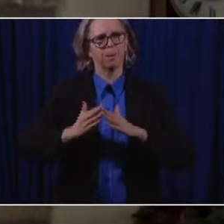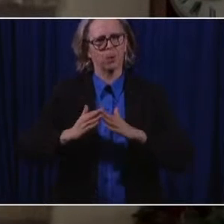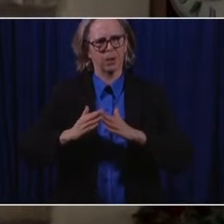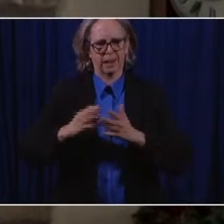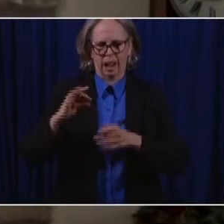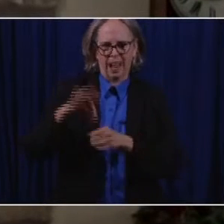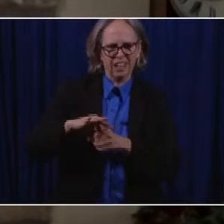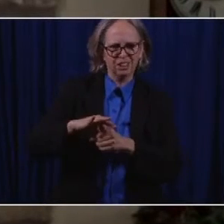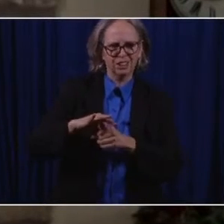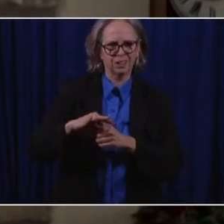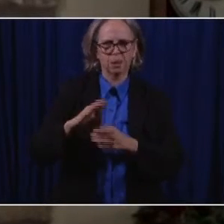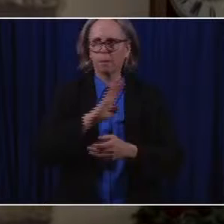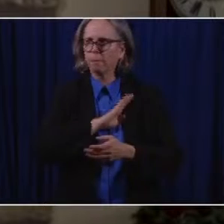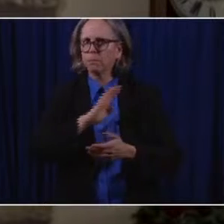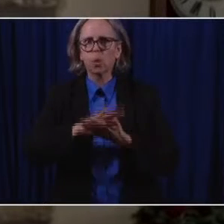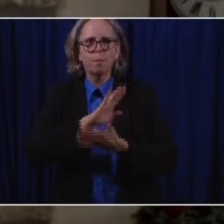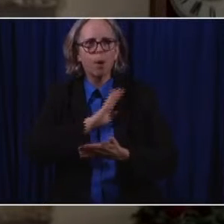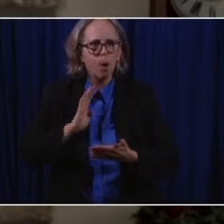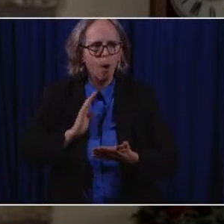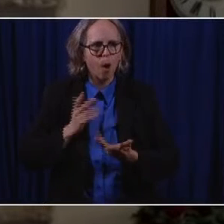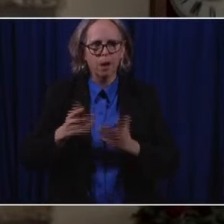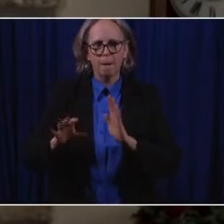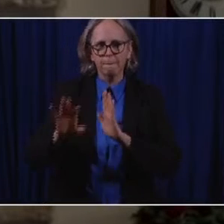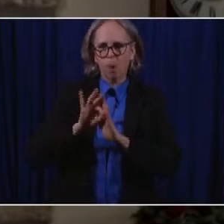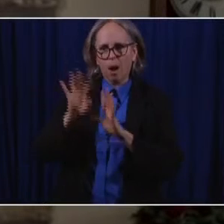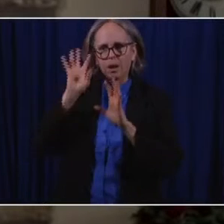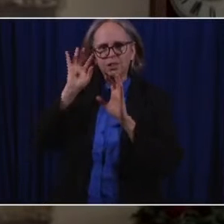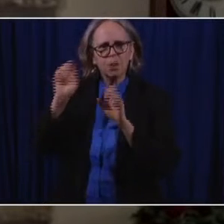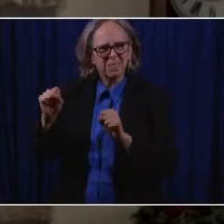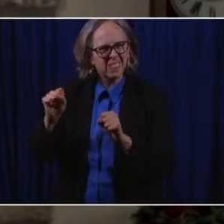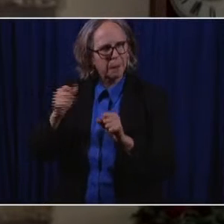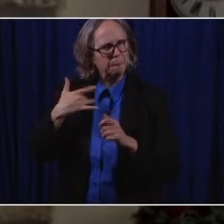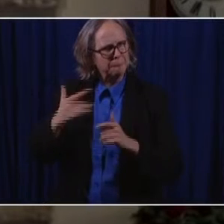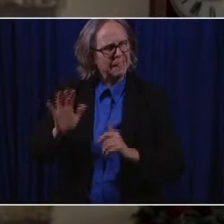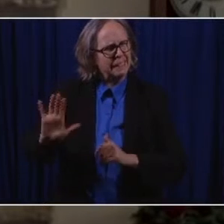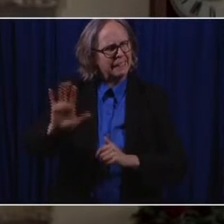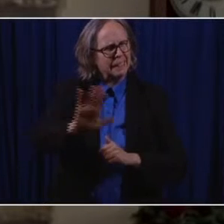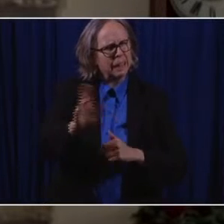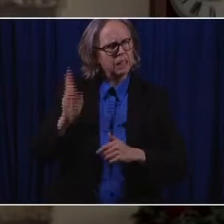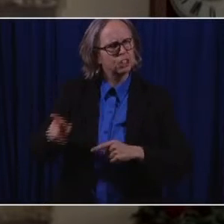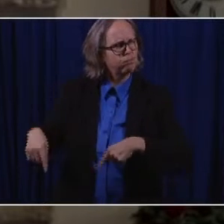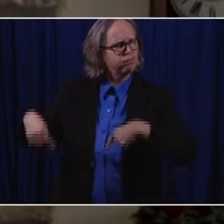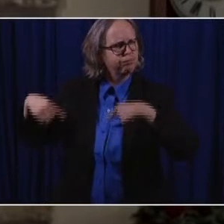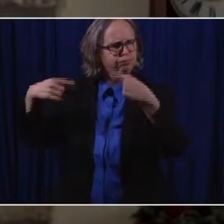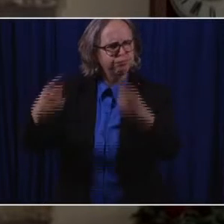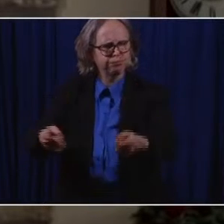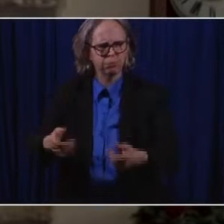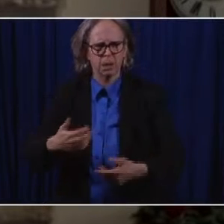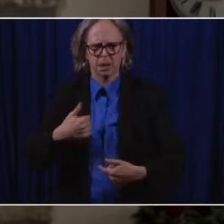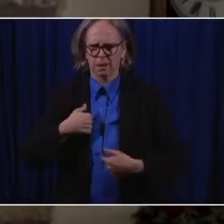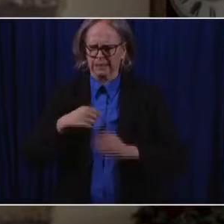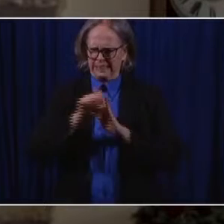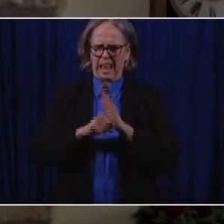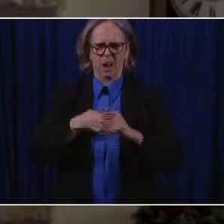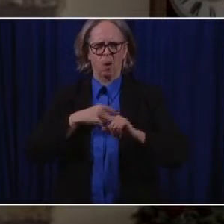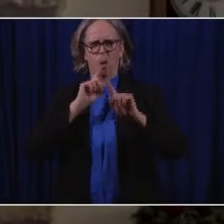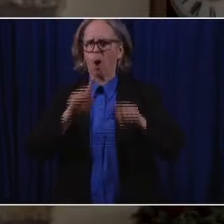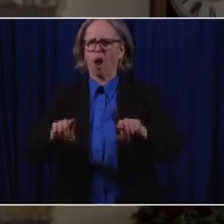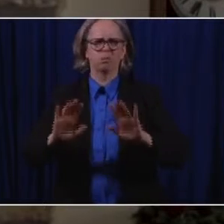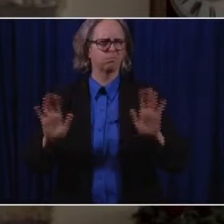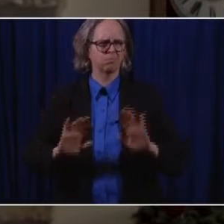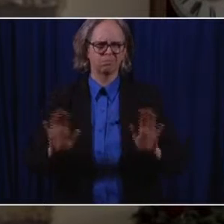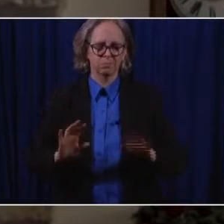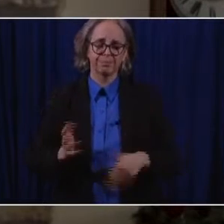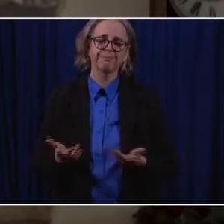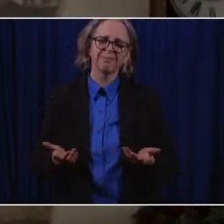superintendent, and they're controlled locally. We have some things, of course, where we require certain standards, and there's a